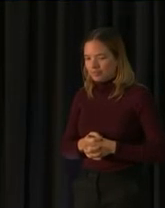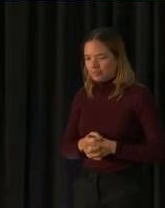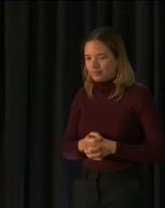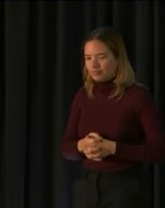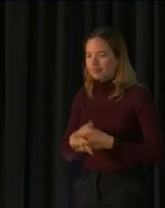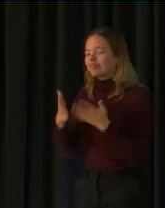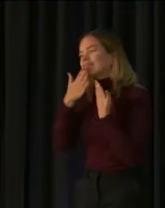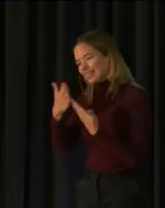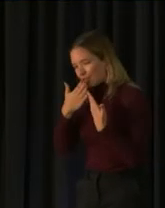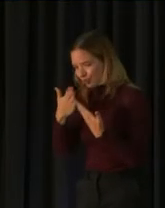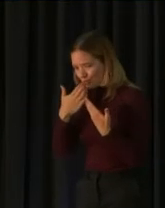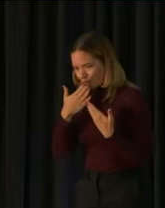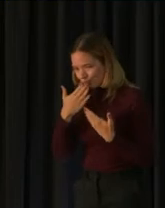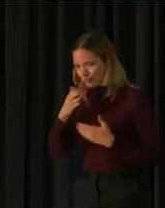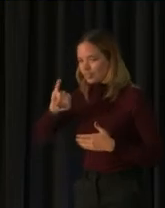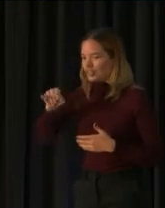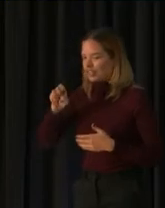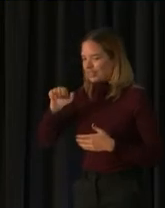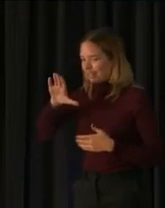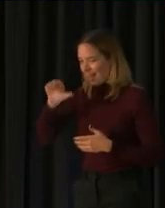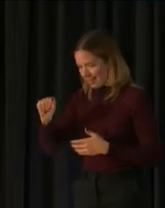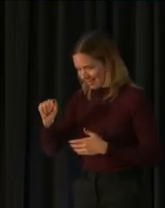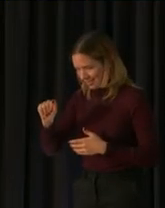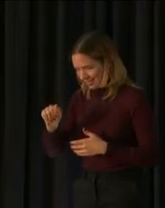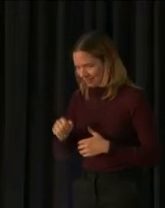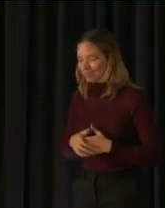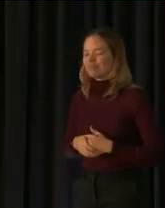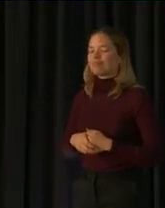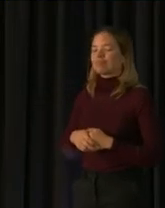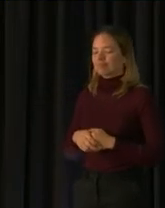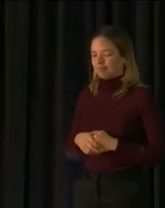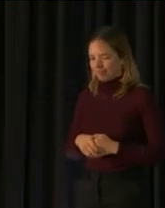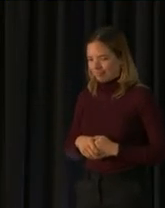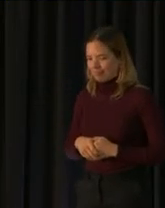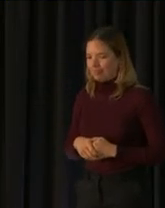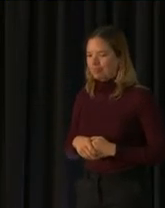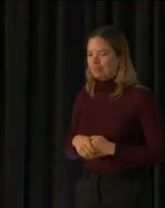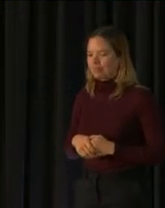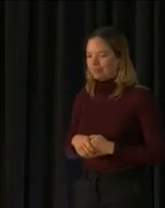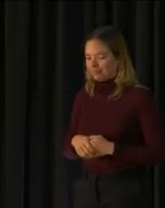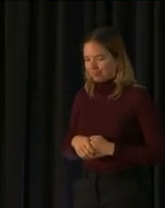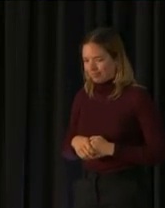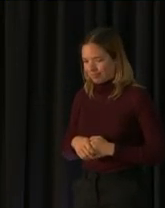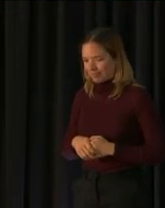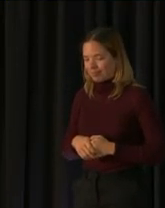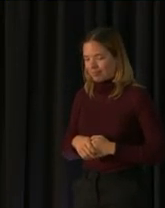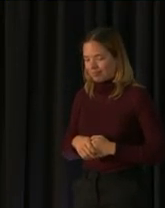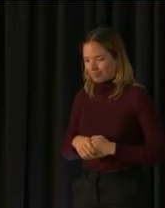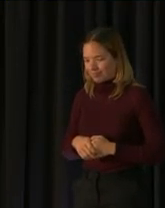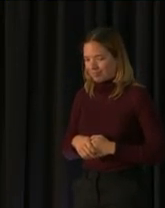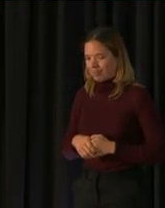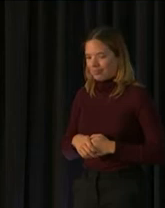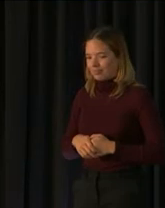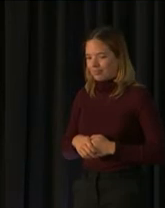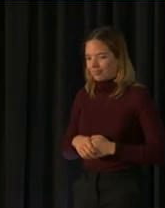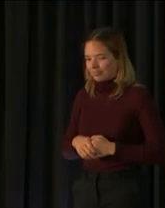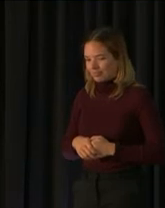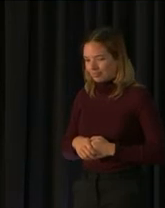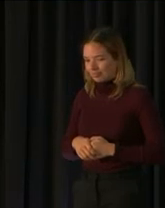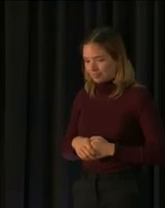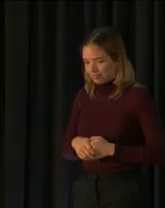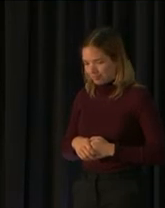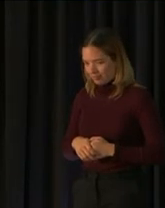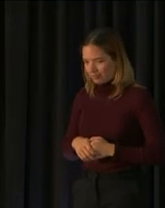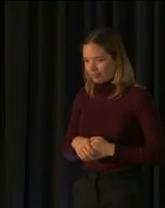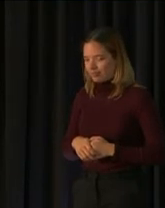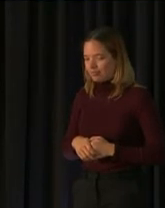Thanks, Jessie. I think the last piece that we want to share is that we are actively, and if you guys don't know, we are